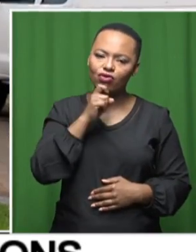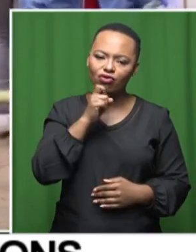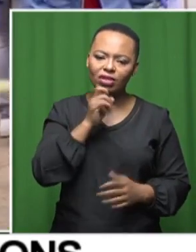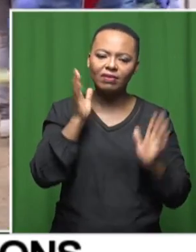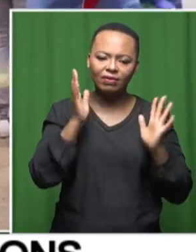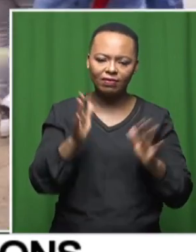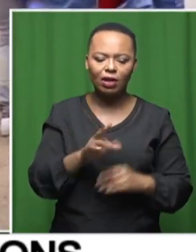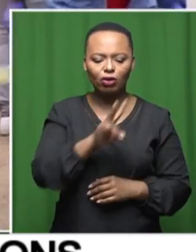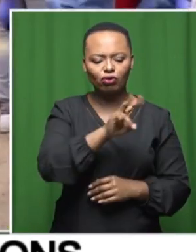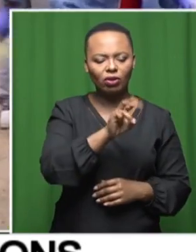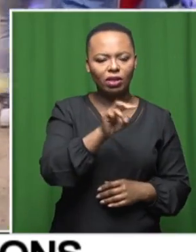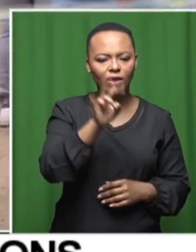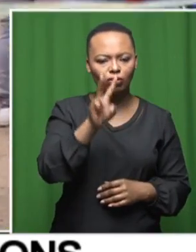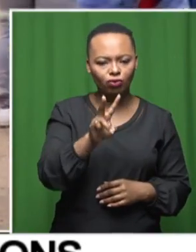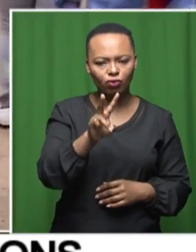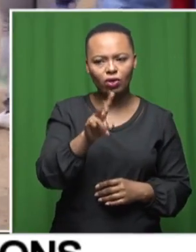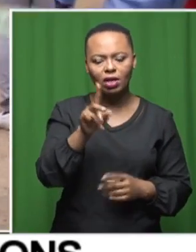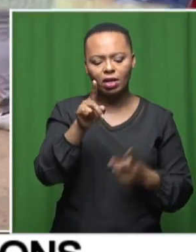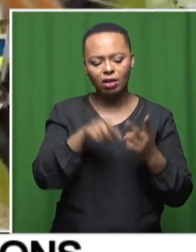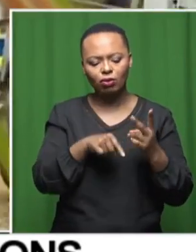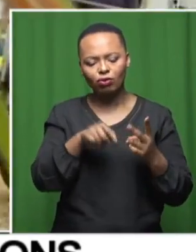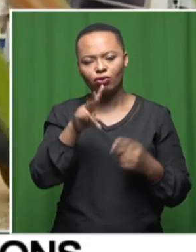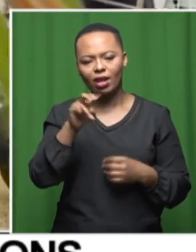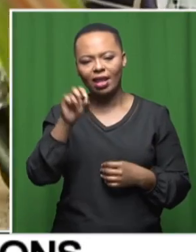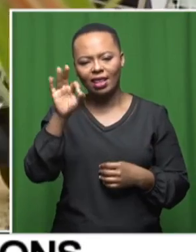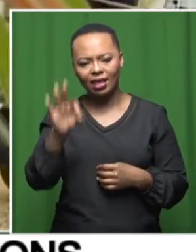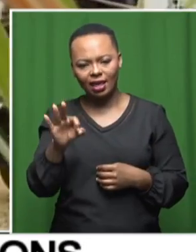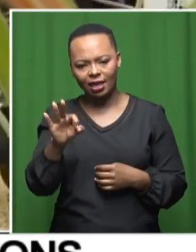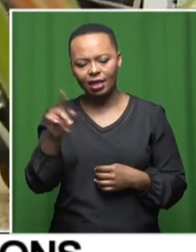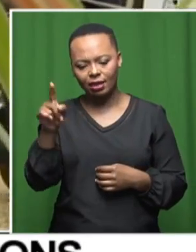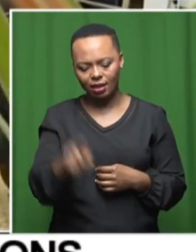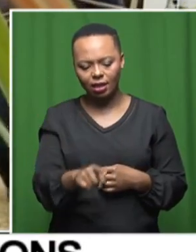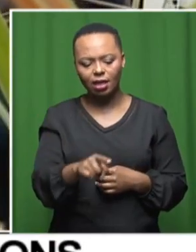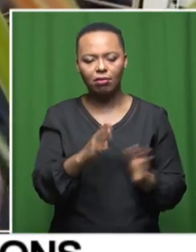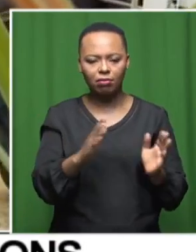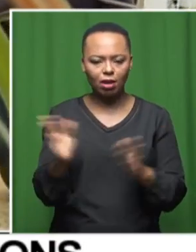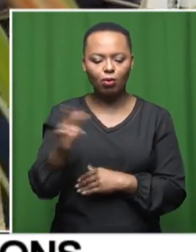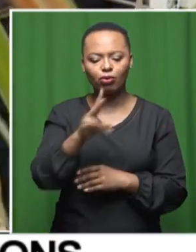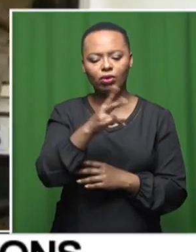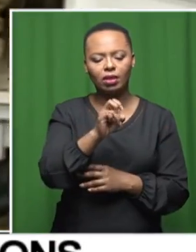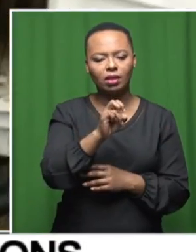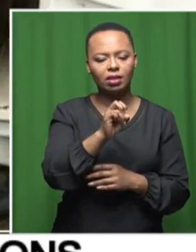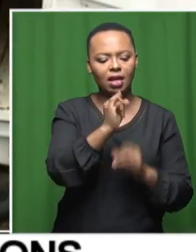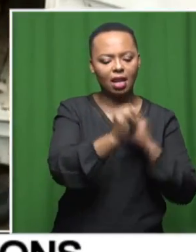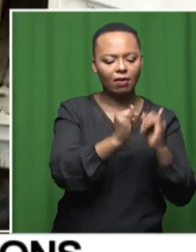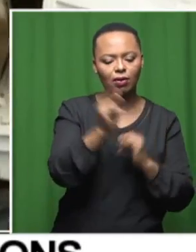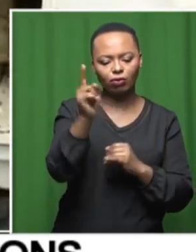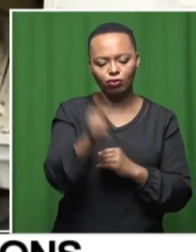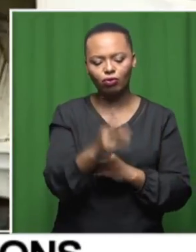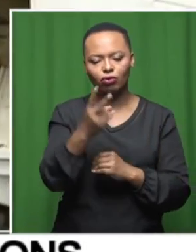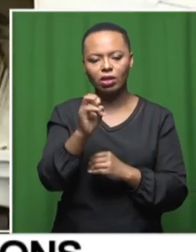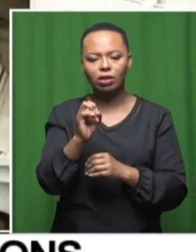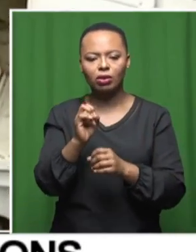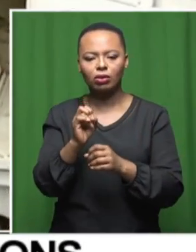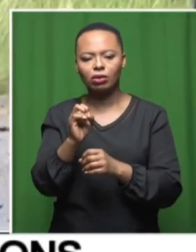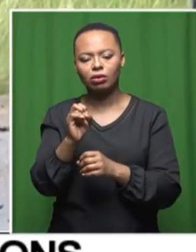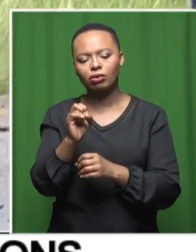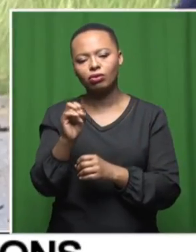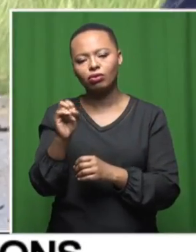between 2002-3 and 2011-12, and that is why we had a decrease